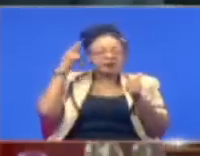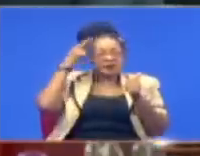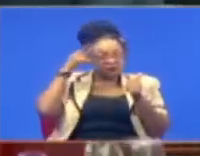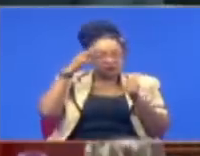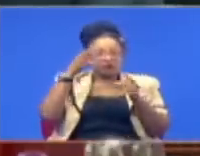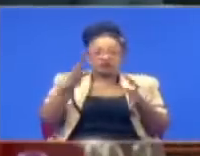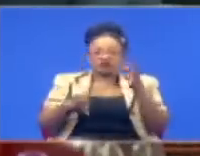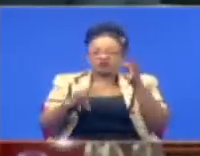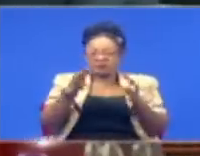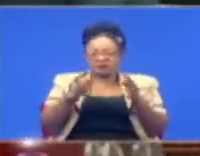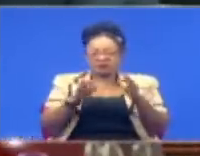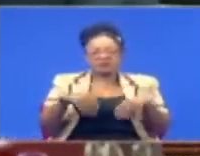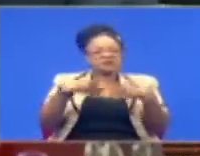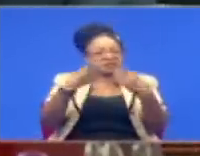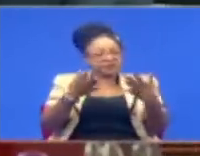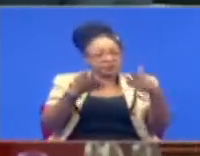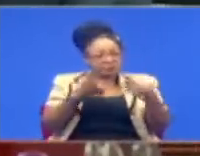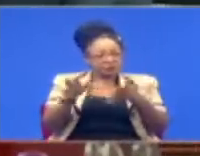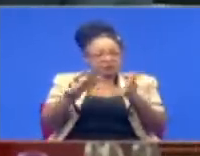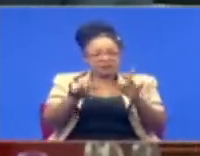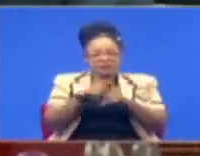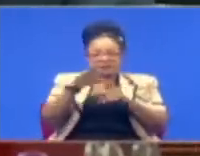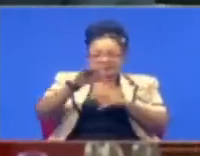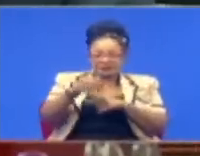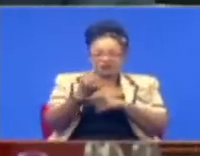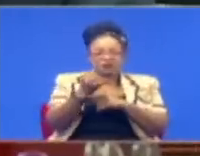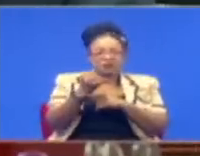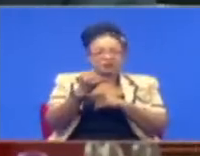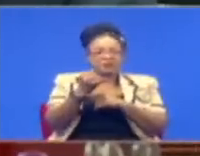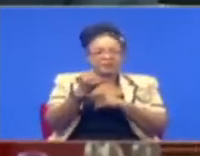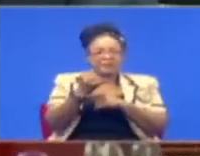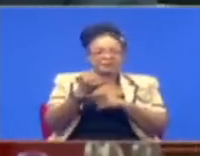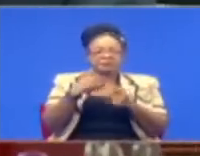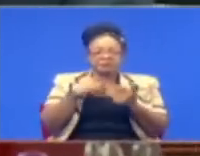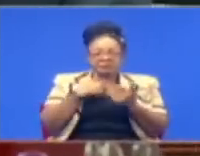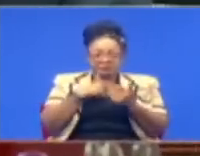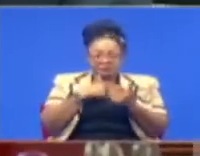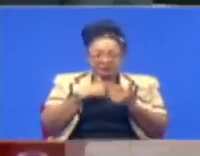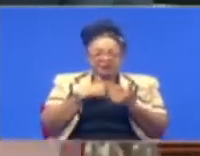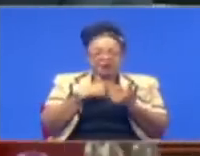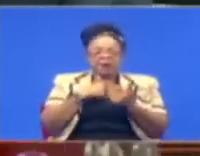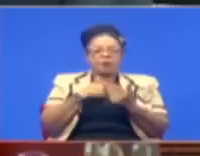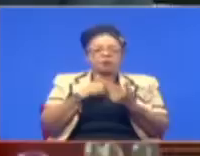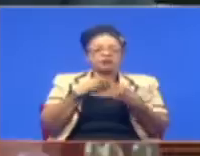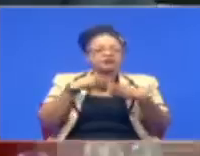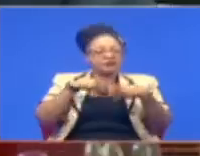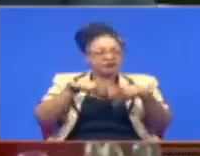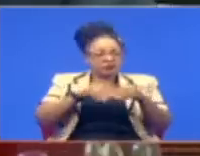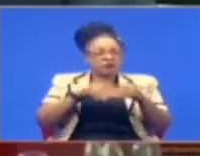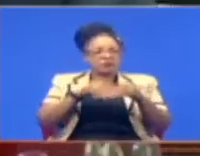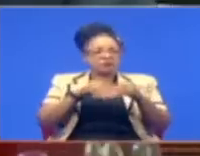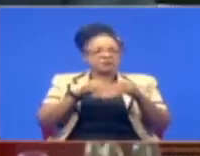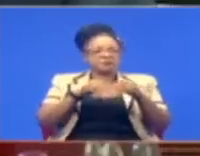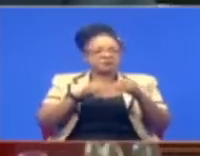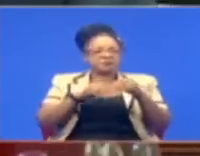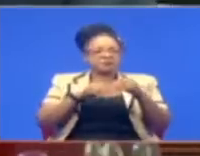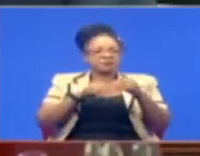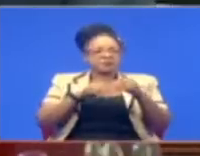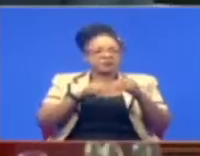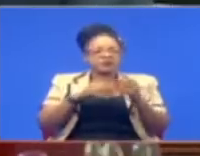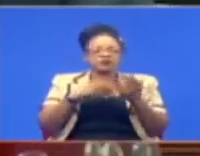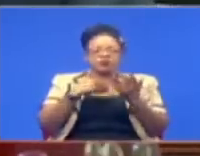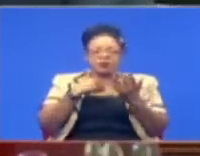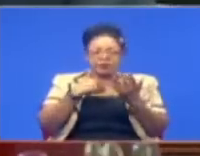If given the opportunity, as a Chief Justice, I would endeavor to my utmost to have